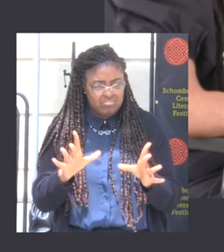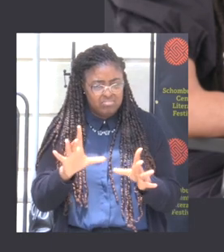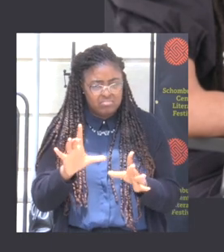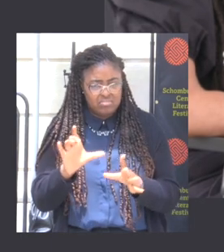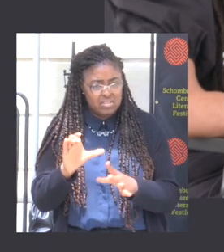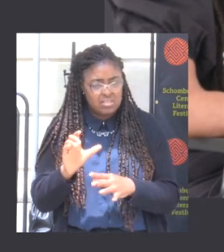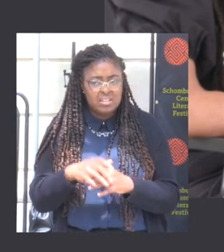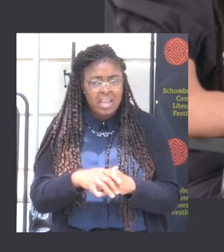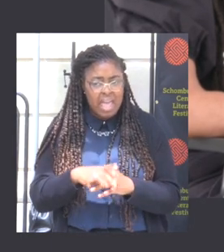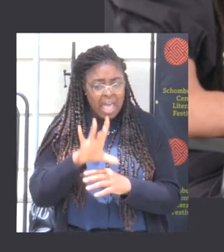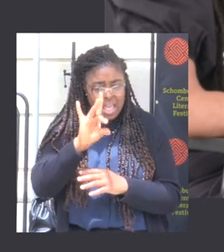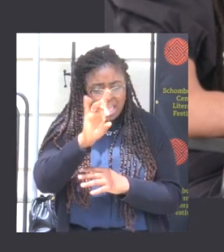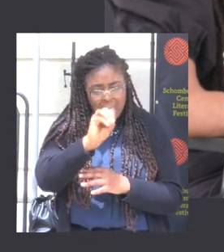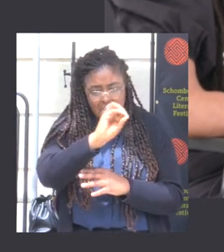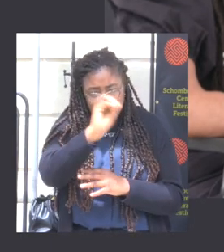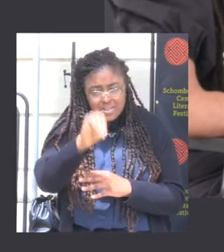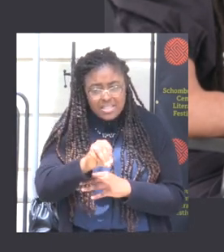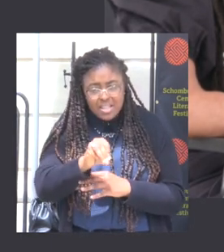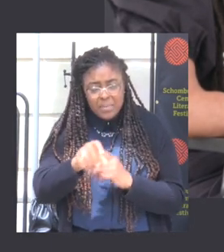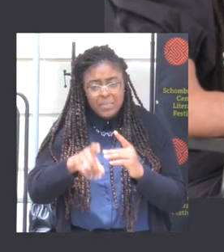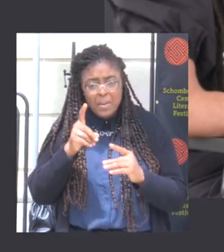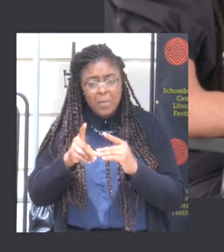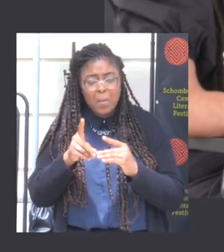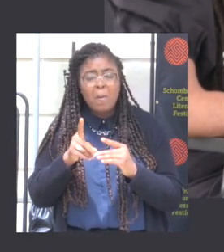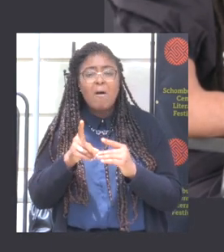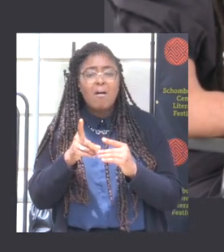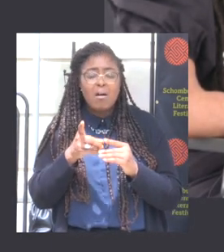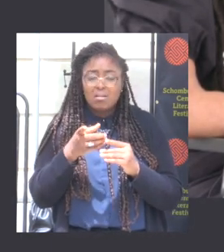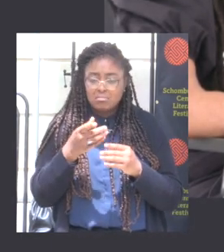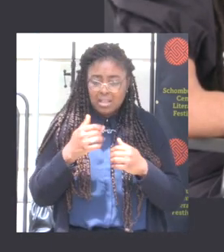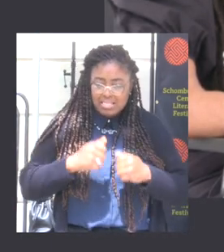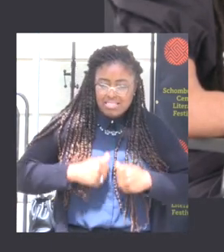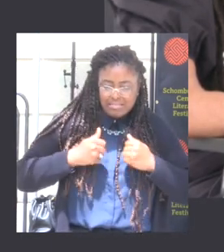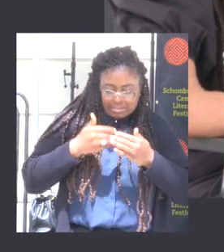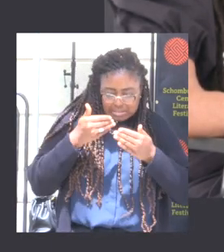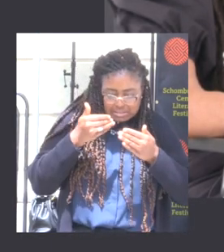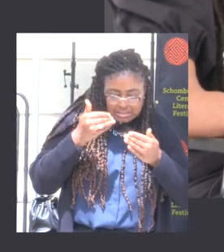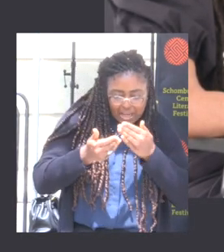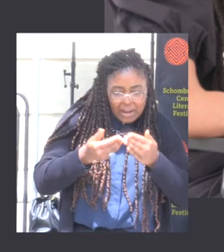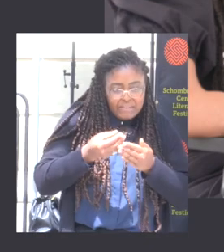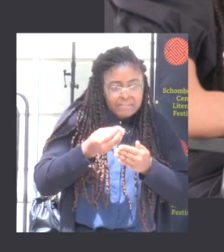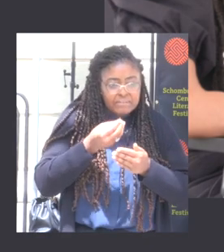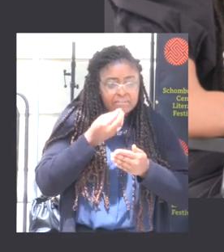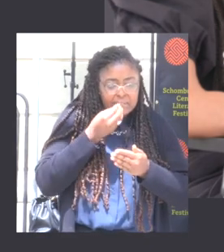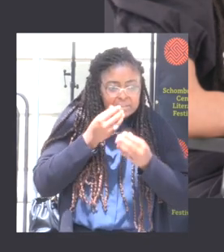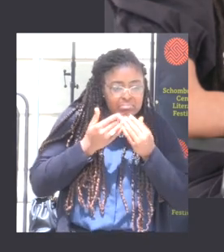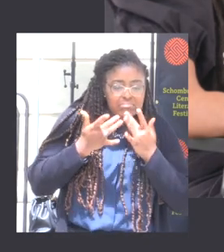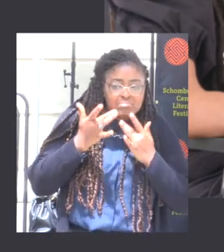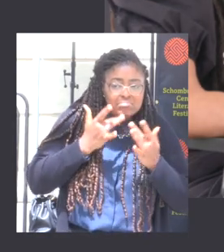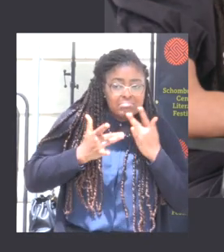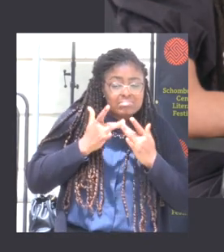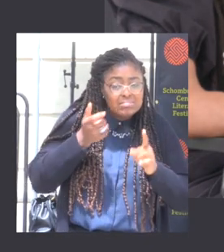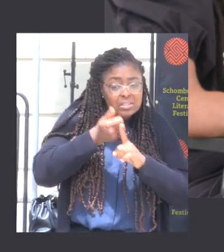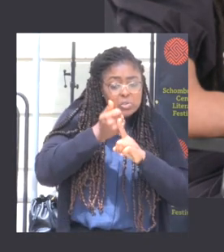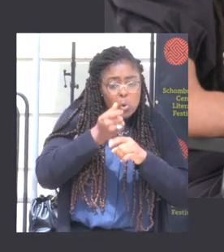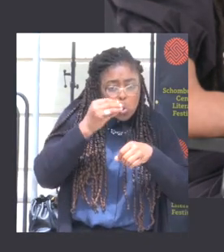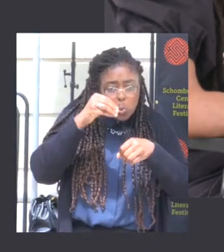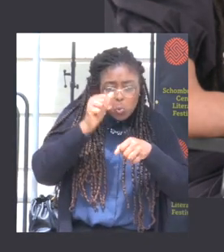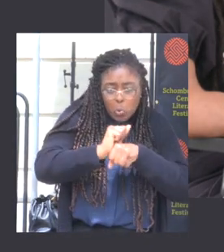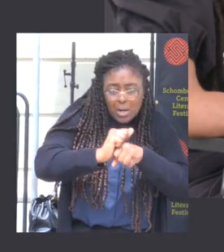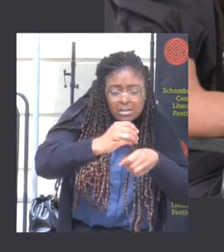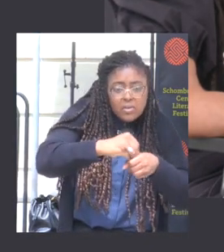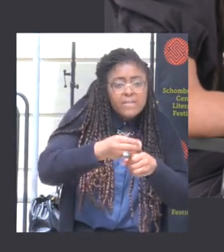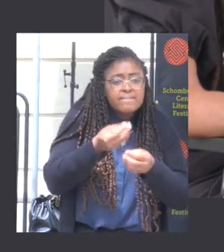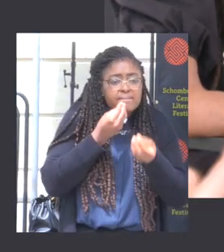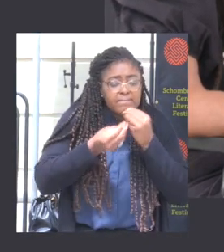80% of the people who are living on the margins and dealing with hunger and food insecurity are people who work in our food system. The people who are slaving in the